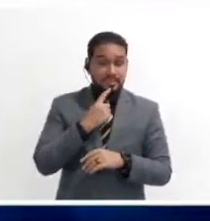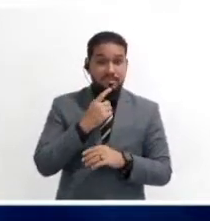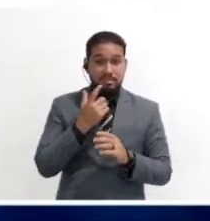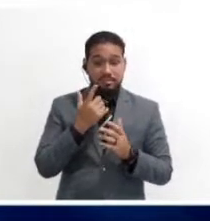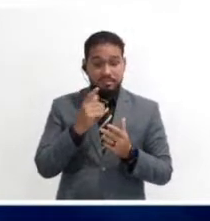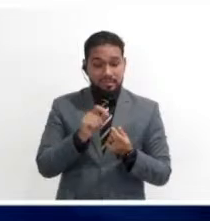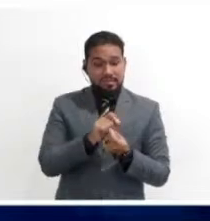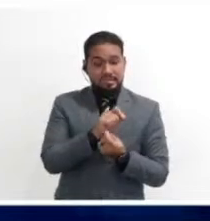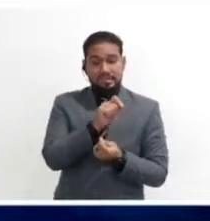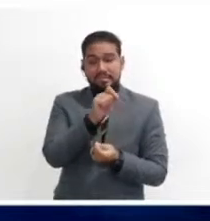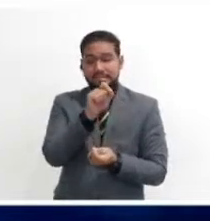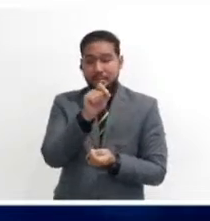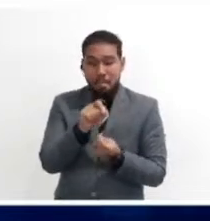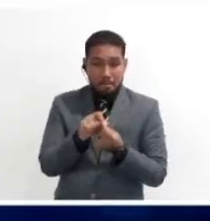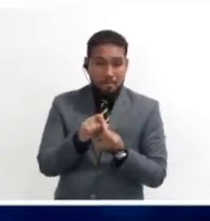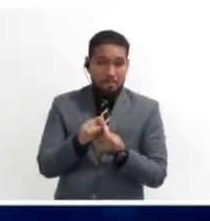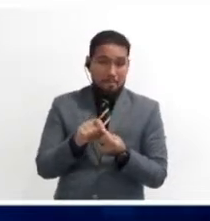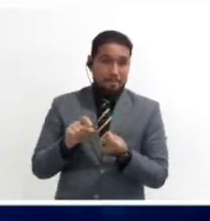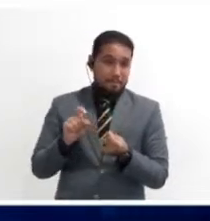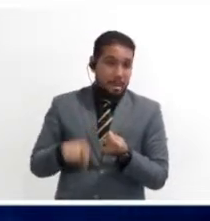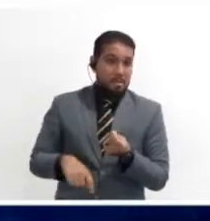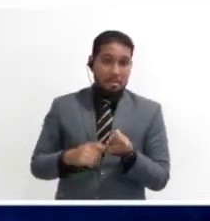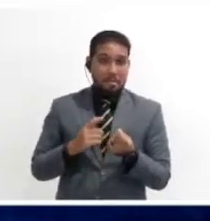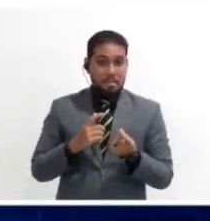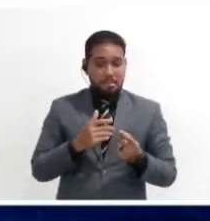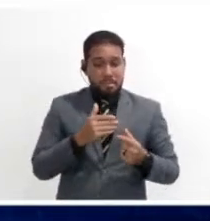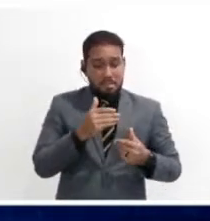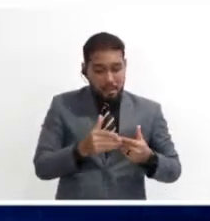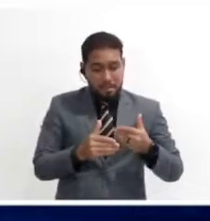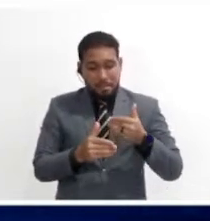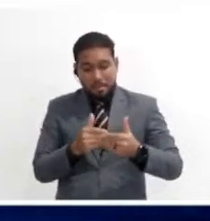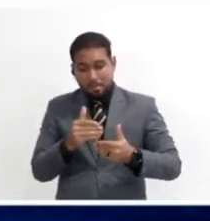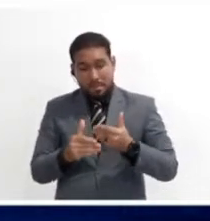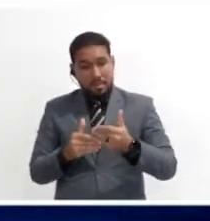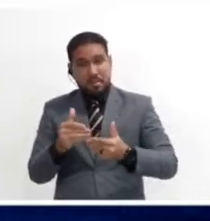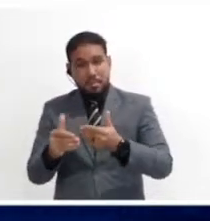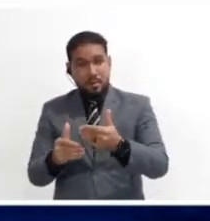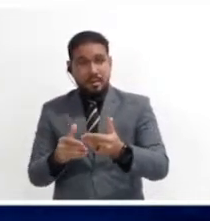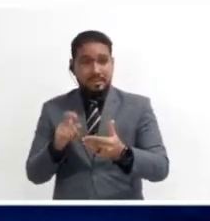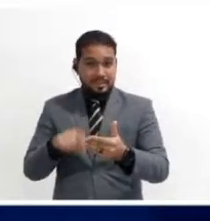how you do these processes. A lot of process control.